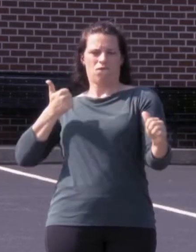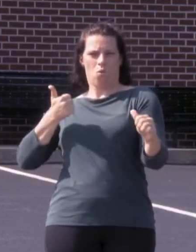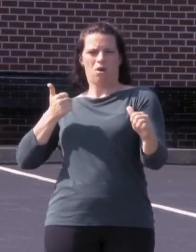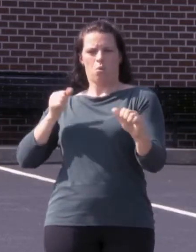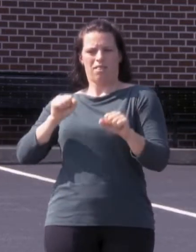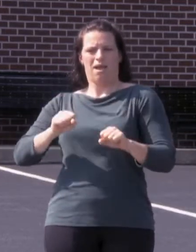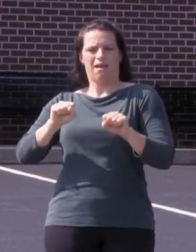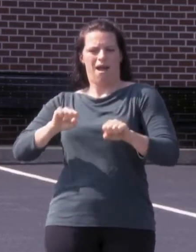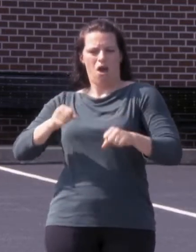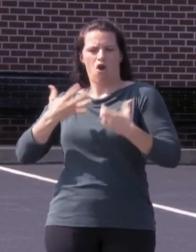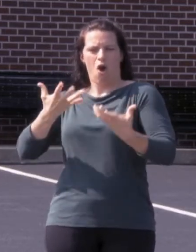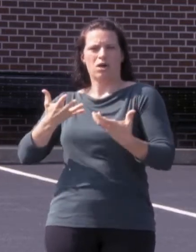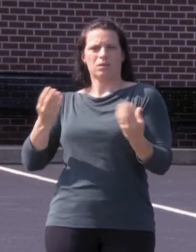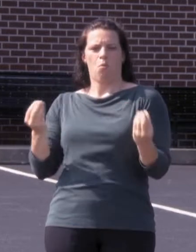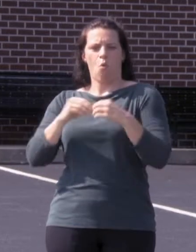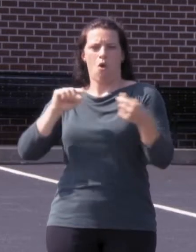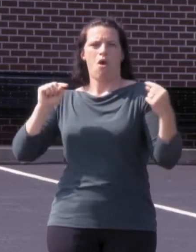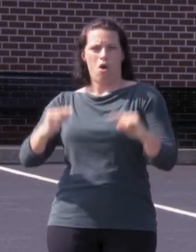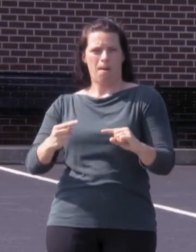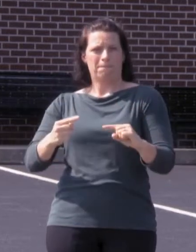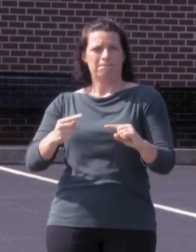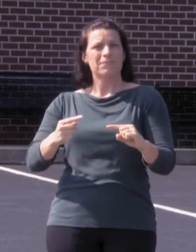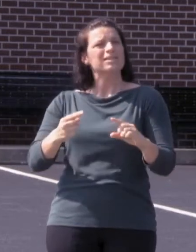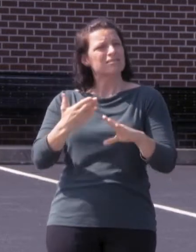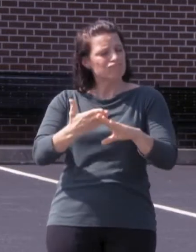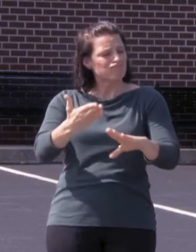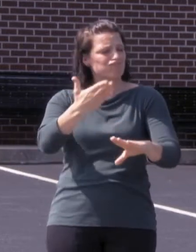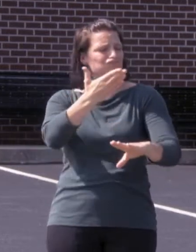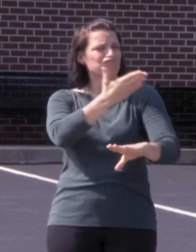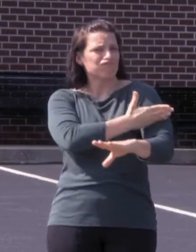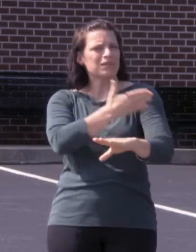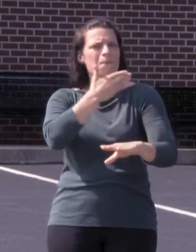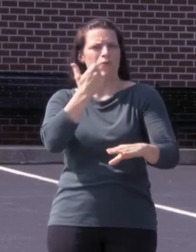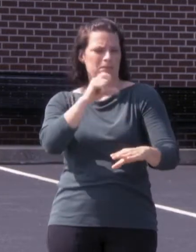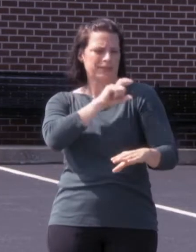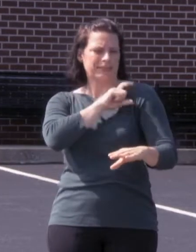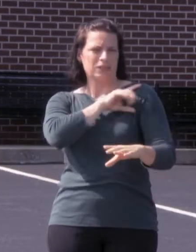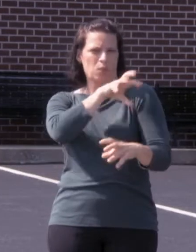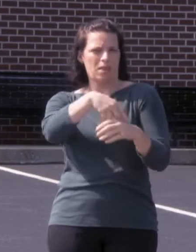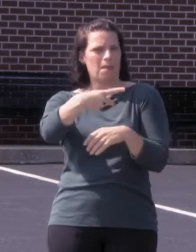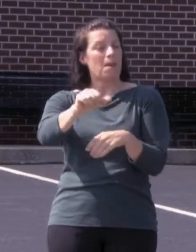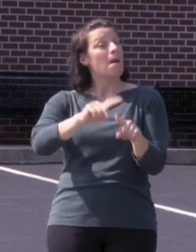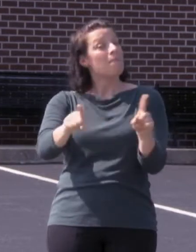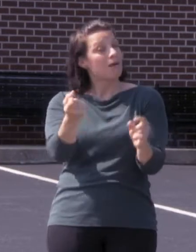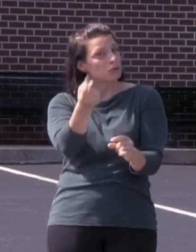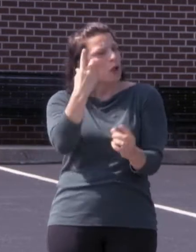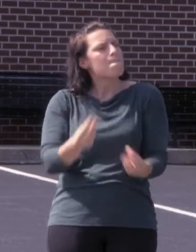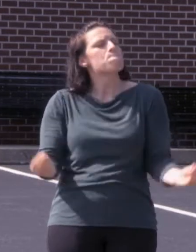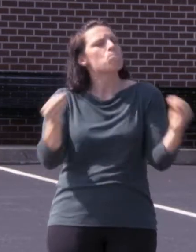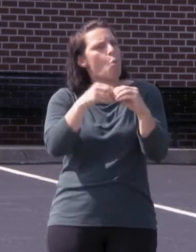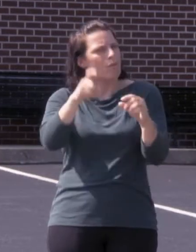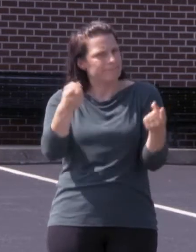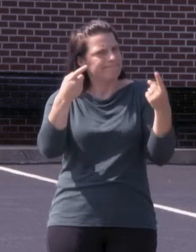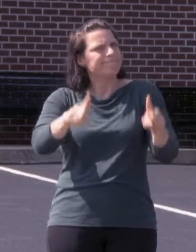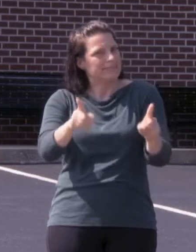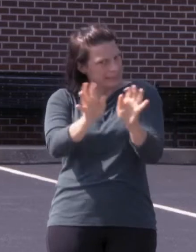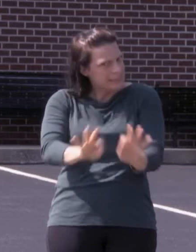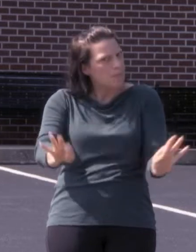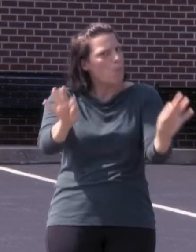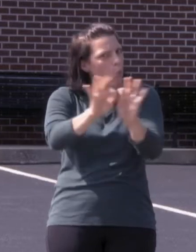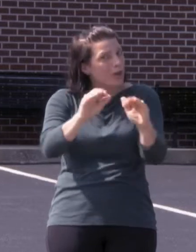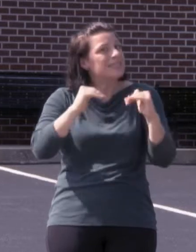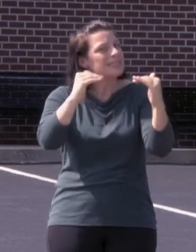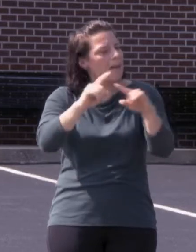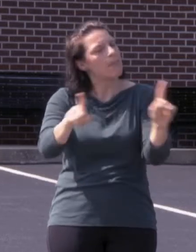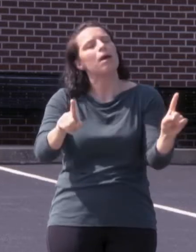harm. This is an important step toward better law enforcement in Pennsylvania, but there's much more that we need to do. This is a really important step,